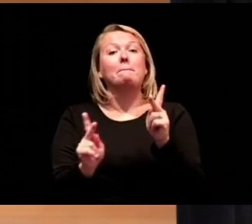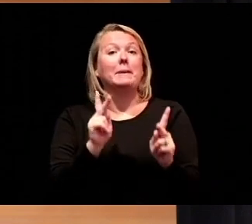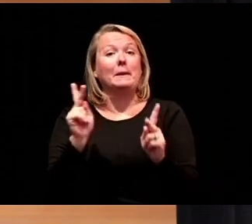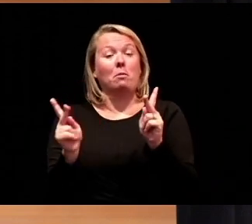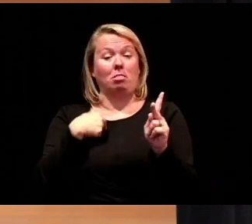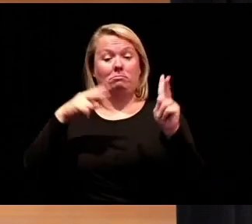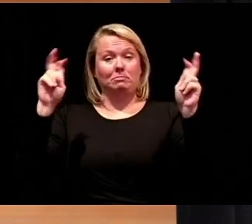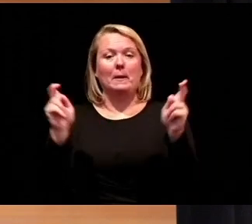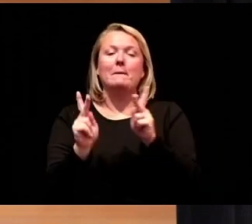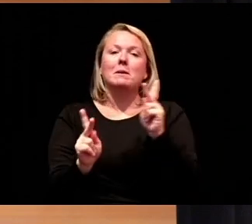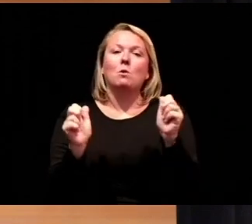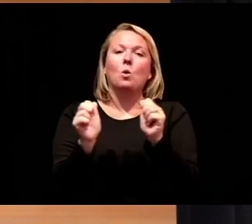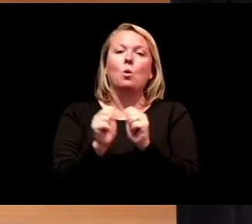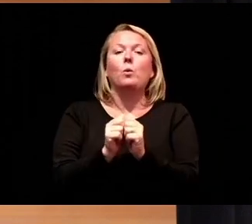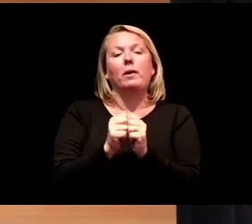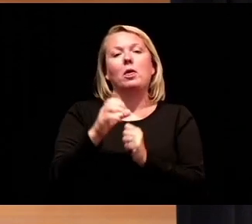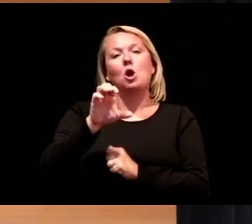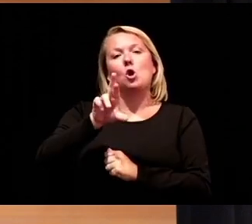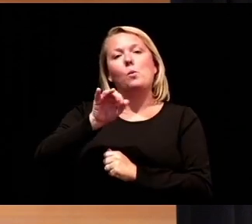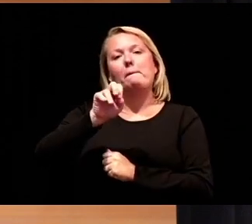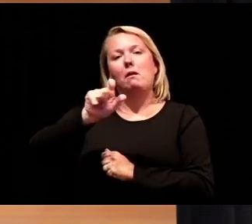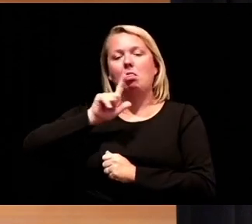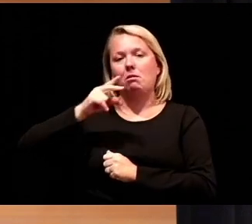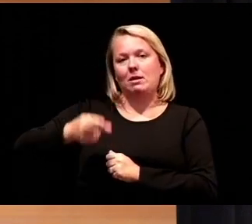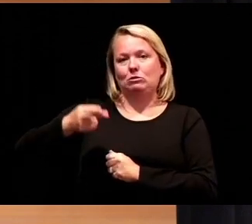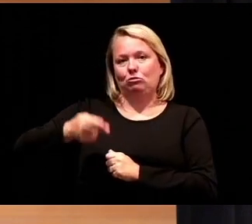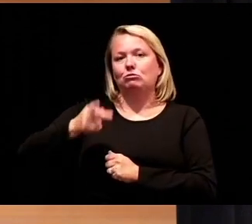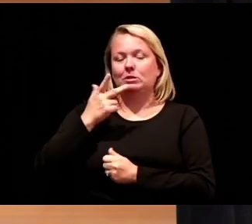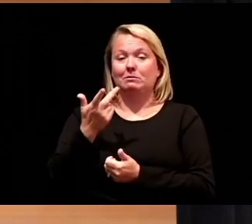So being a lawyer, first things first, I will